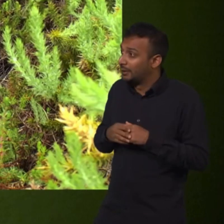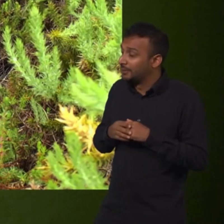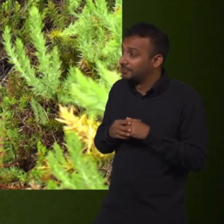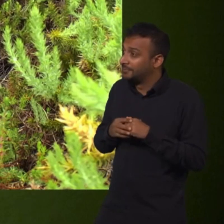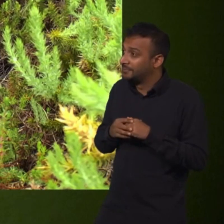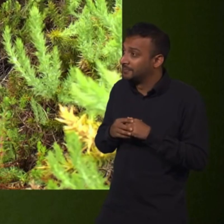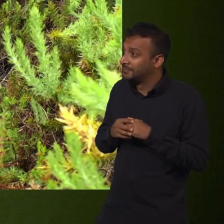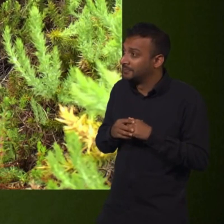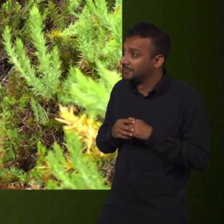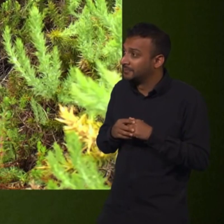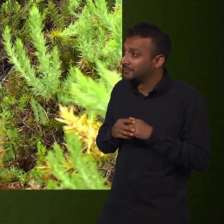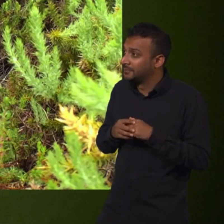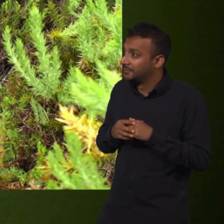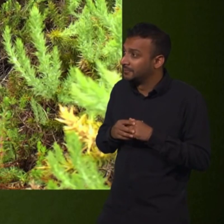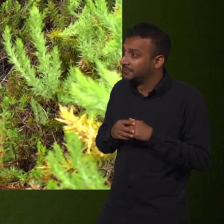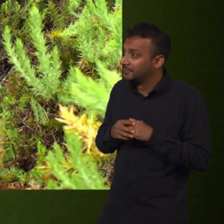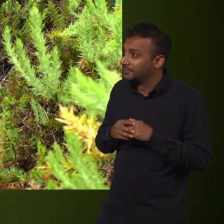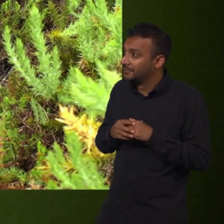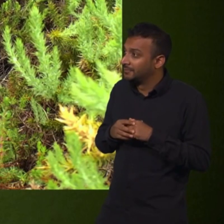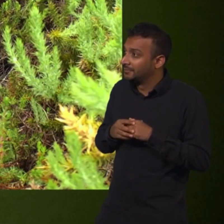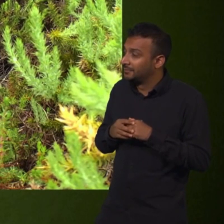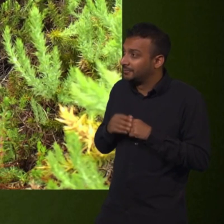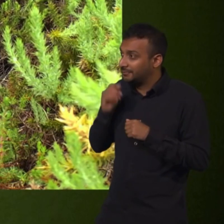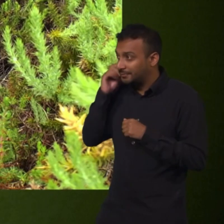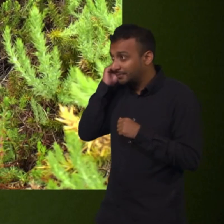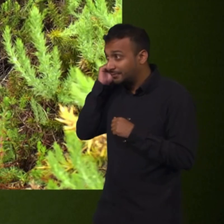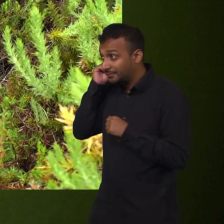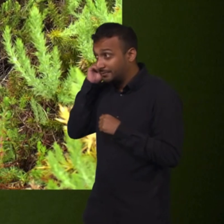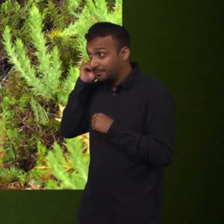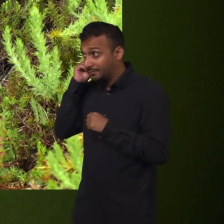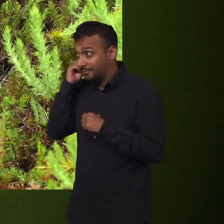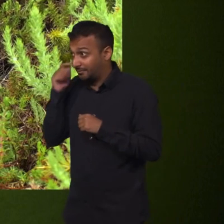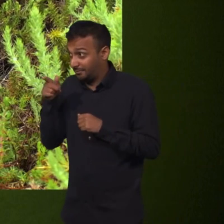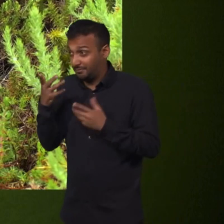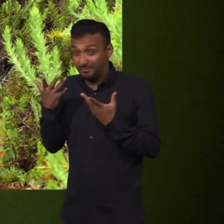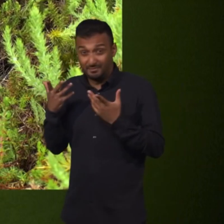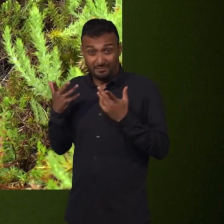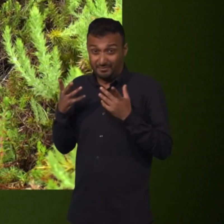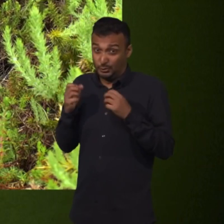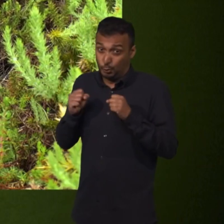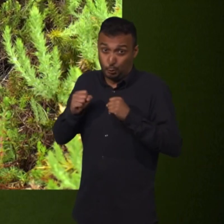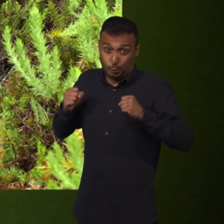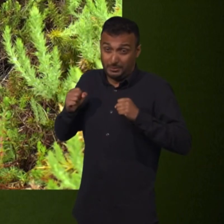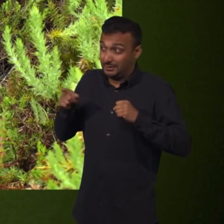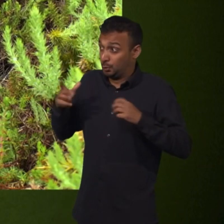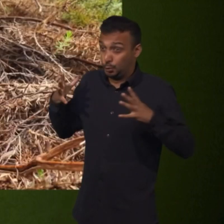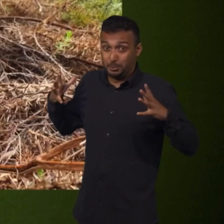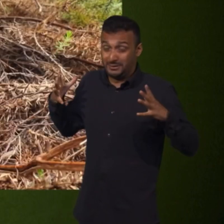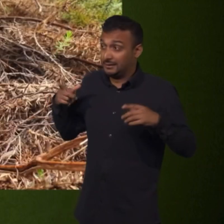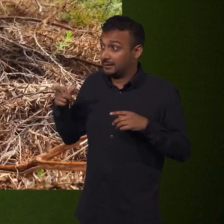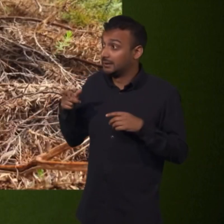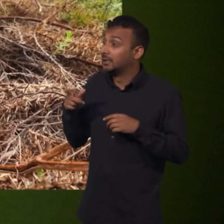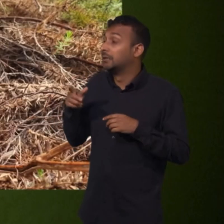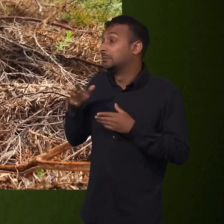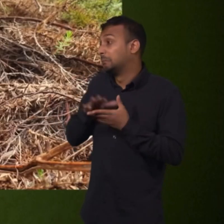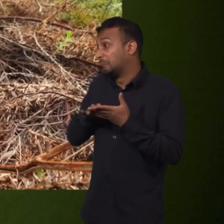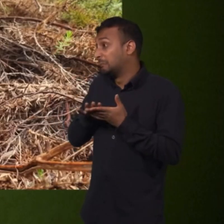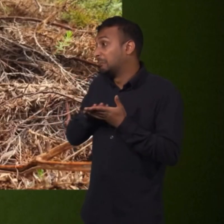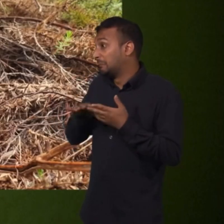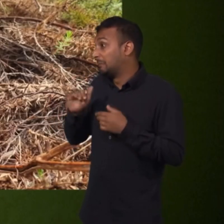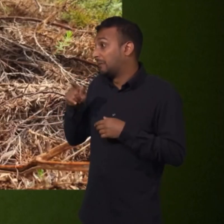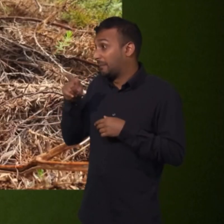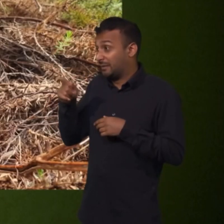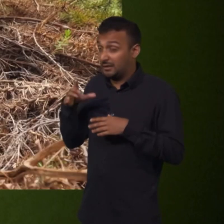the moment, but it really is running out of space, which suggests that it might be fledging relatively